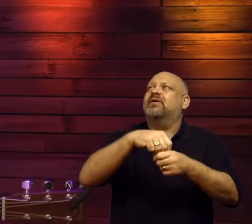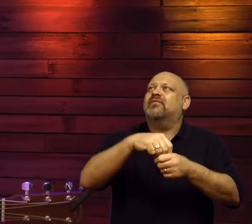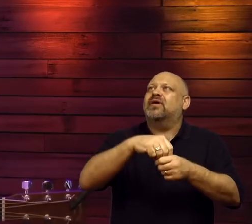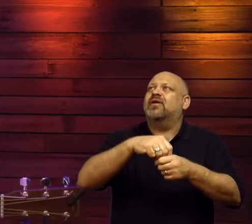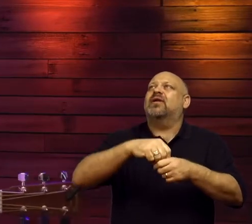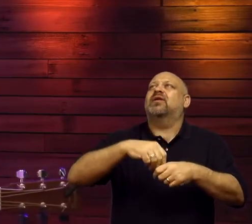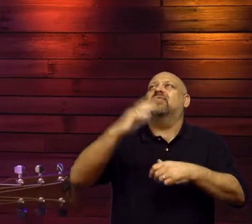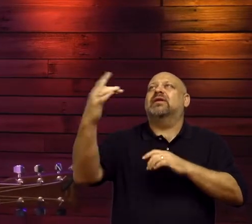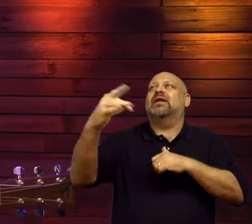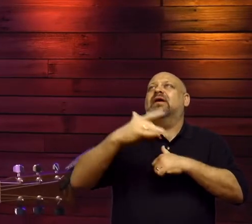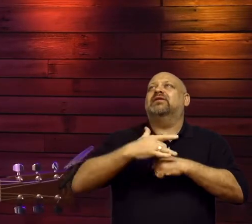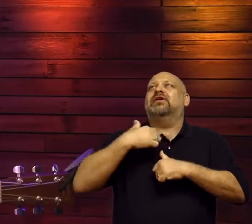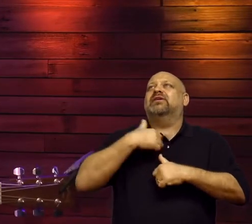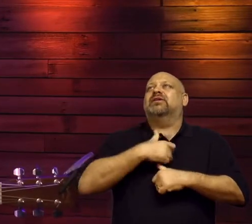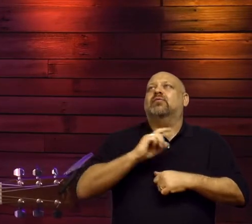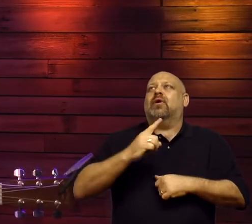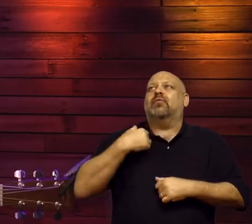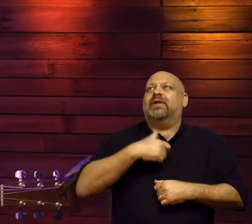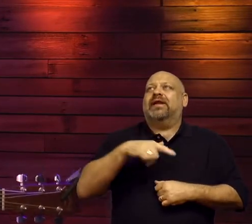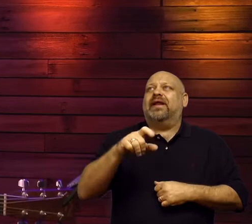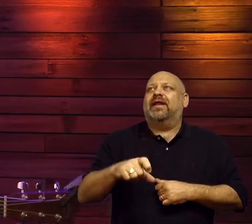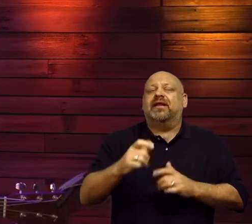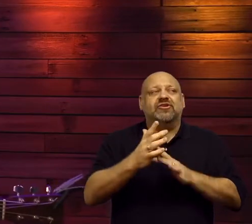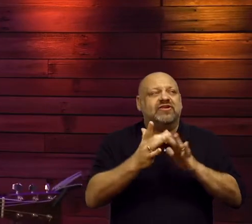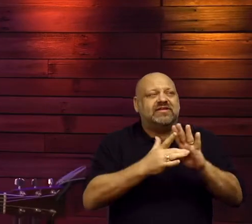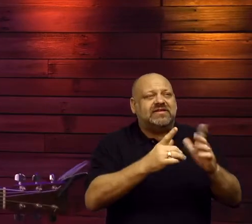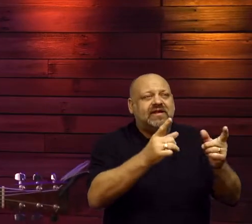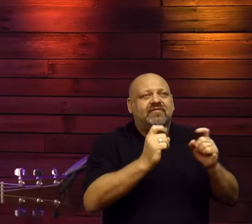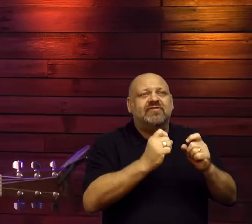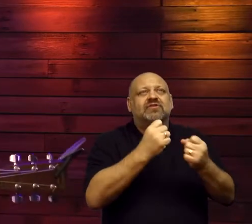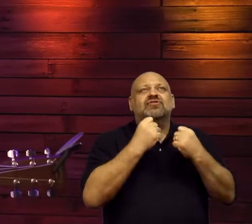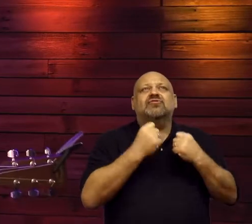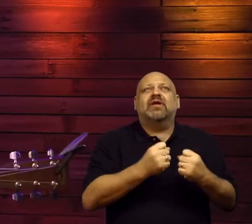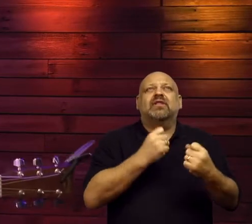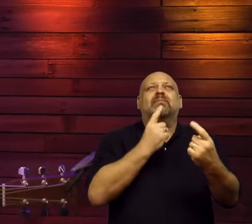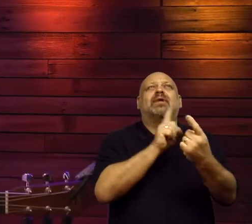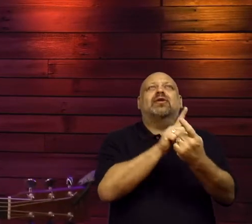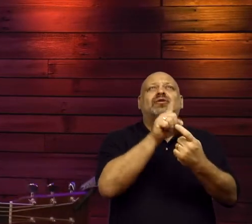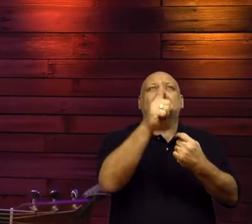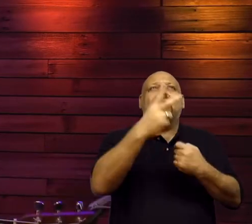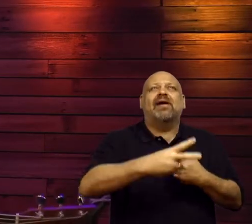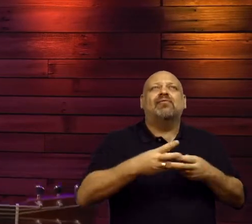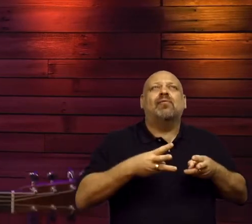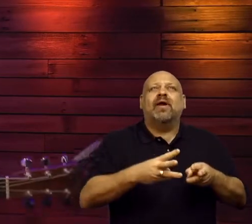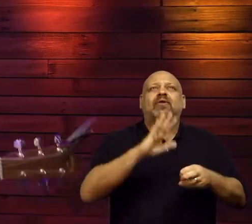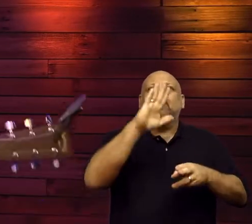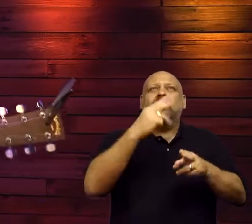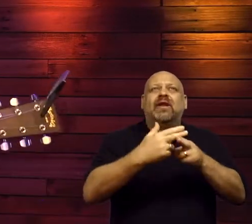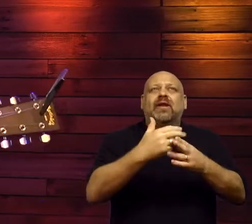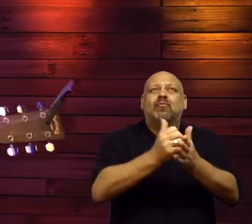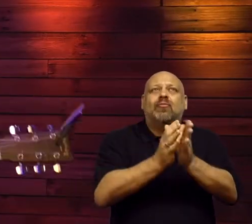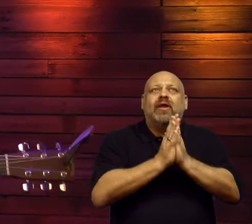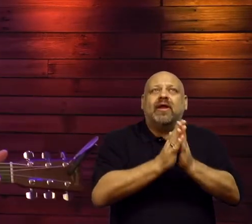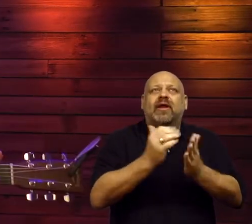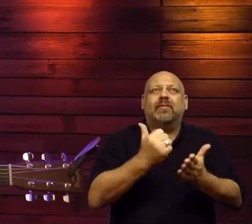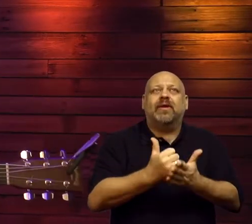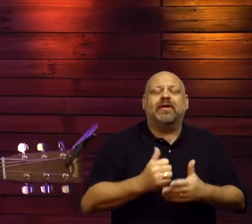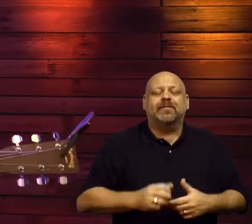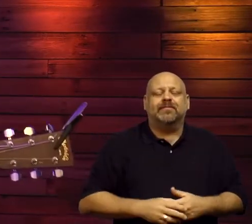it, and that you would just touch us where we need it. And Jesus, give us the strength to meet you halfway. In your name we pray. Amen.